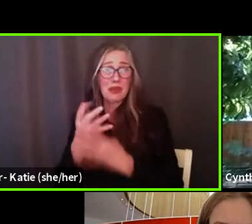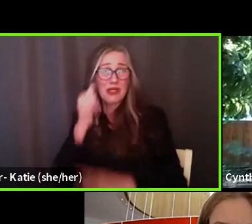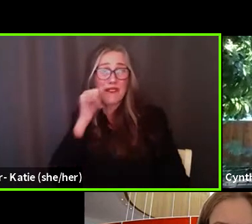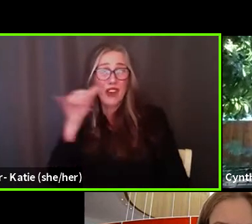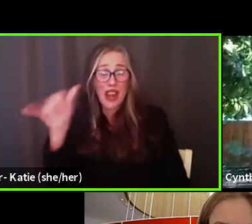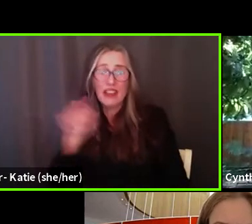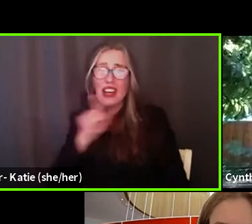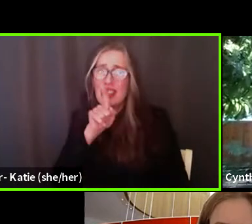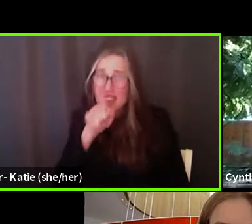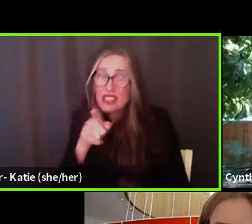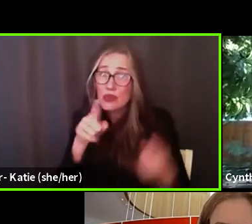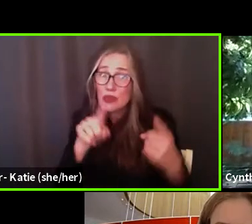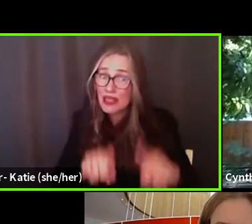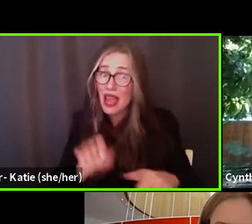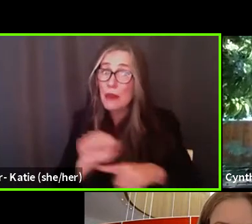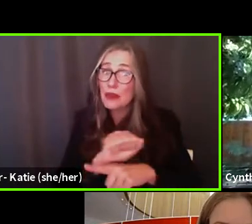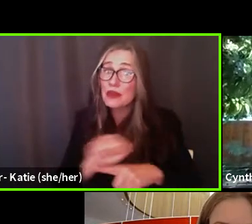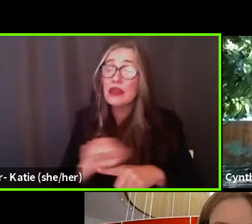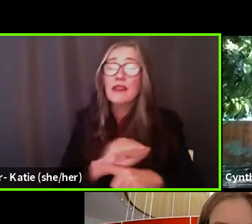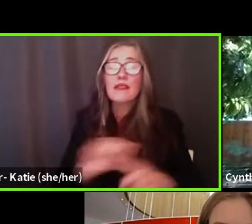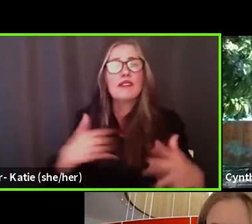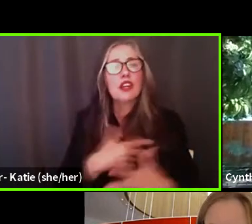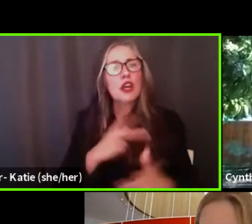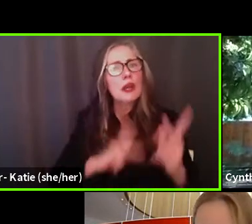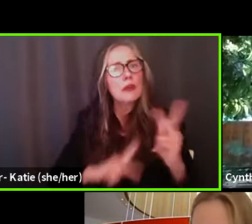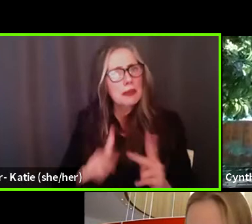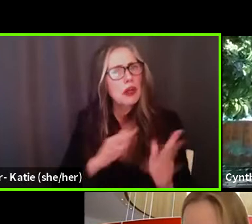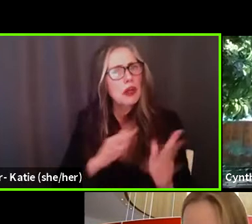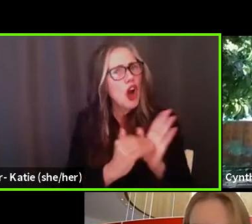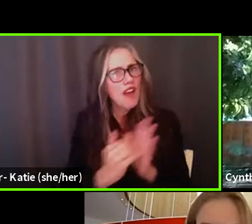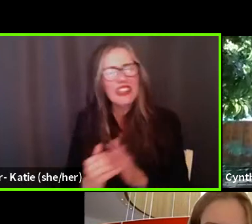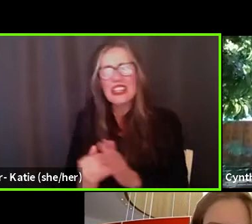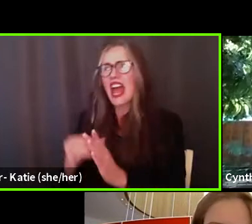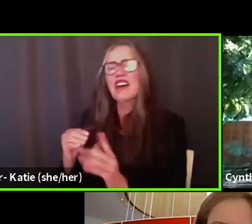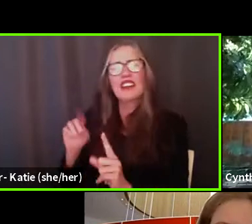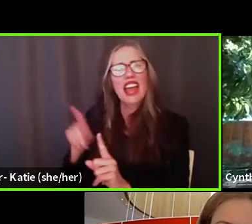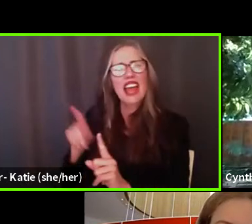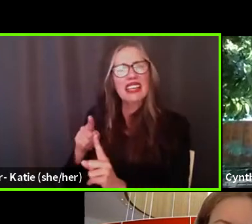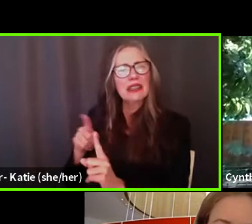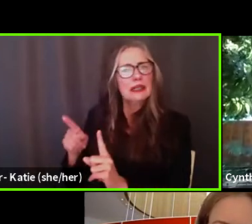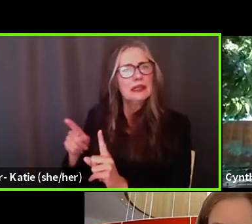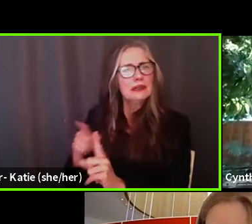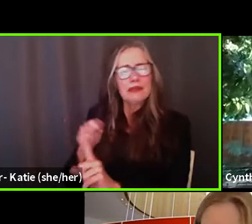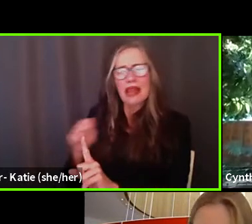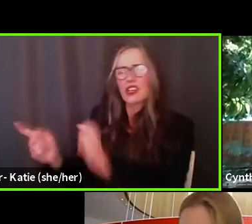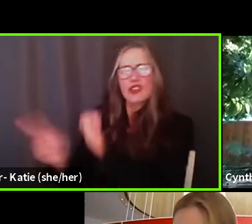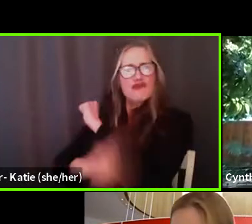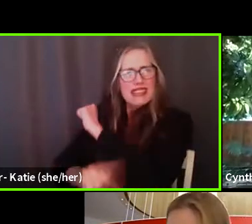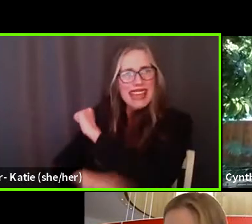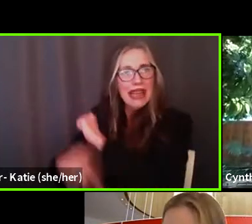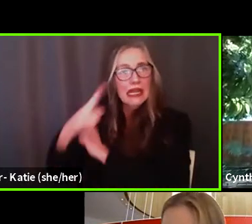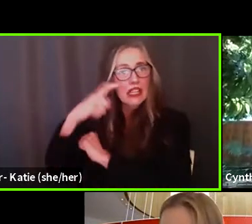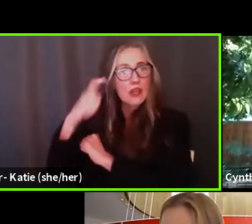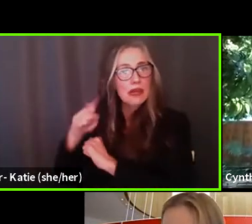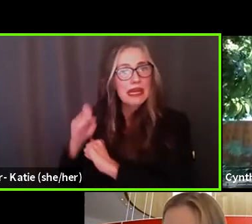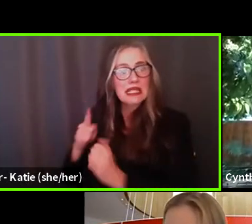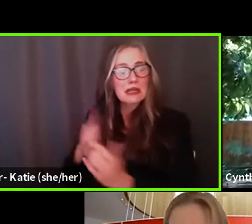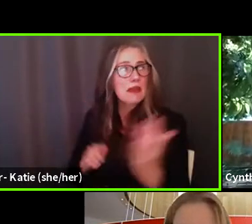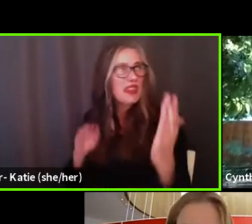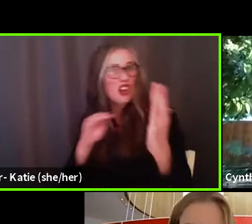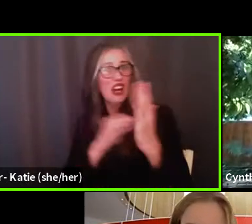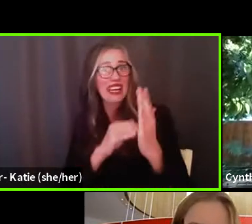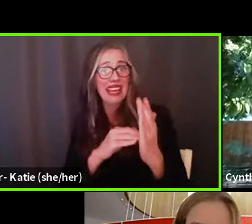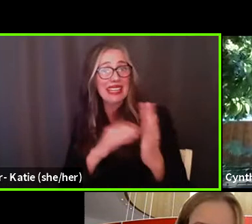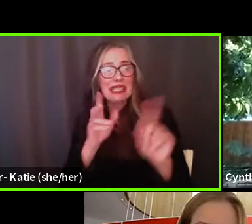fear imprisoned people are routinely exposed to retaliation for expressing opinions at odds with those of their captors refuse access to